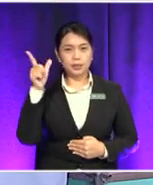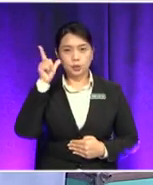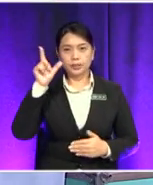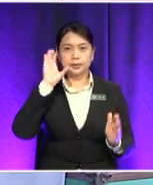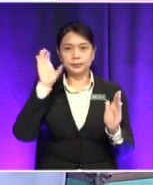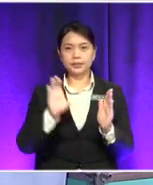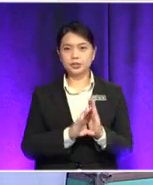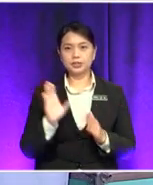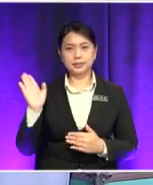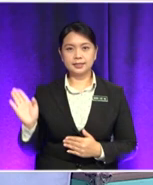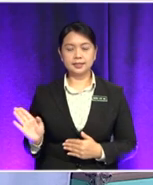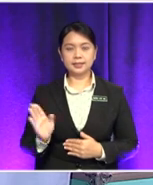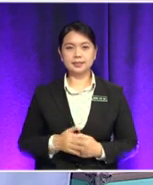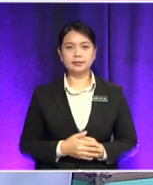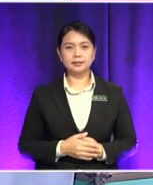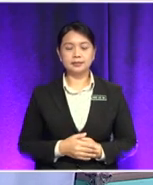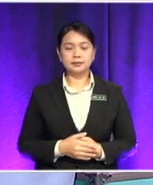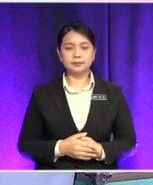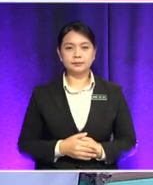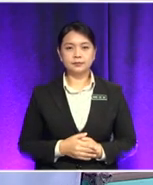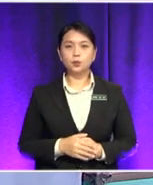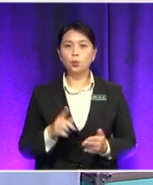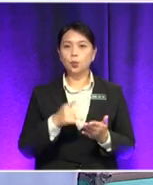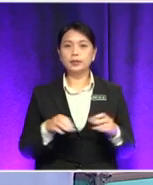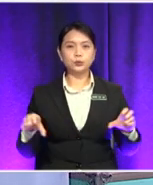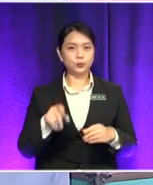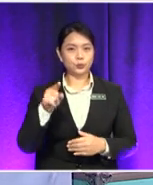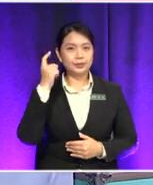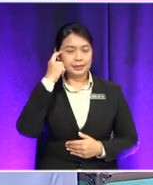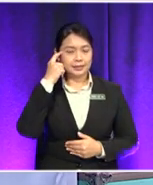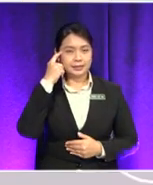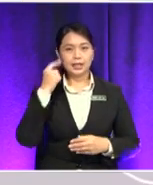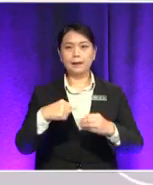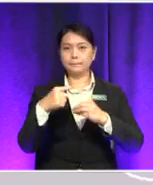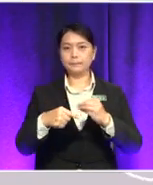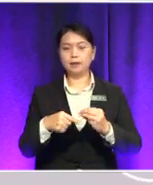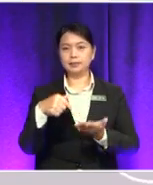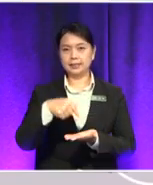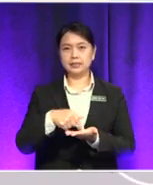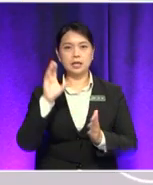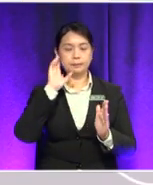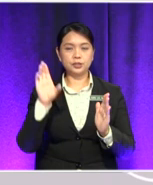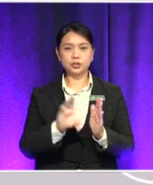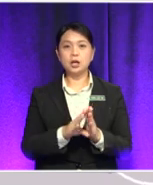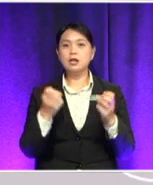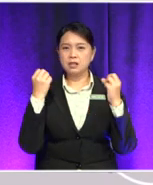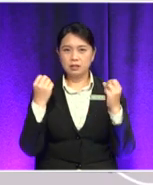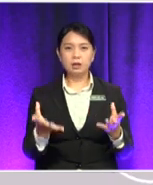So, the pupils out there, so what do you think about this picture? Well, there are a lot of rubbish,